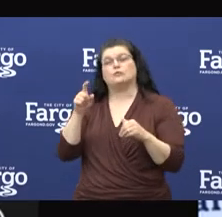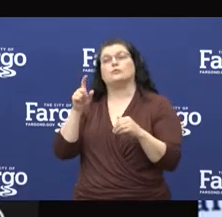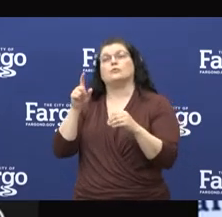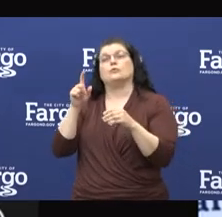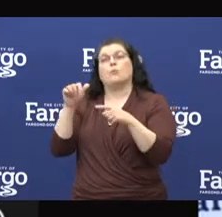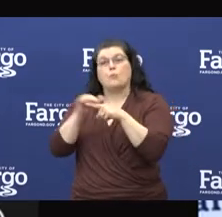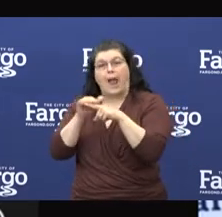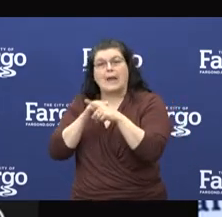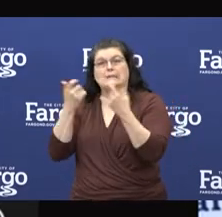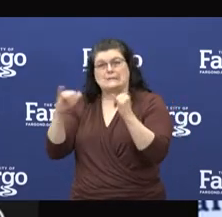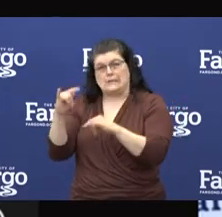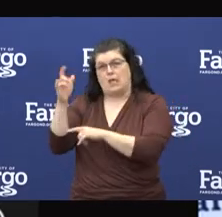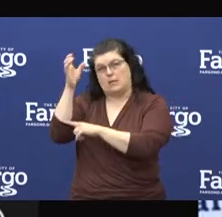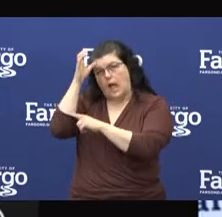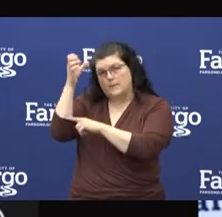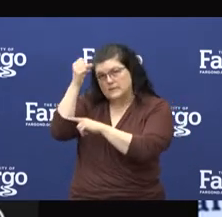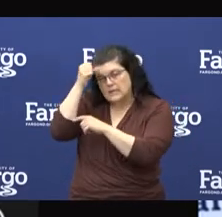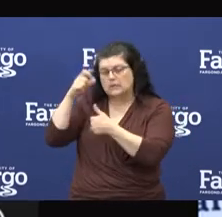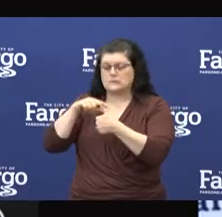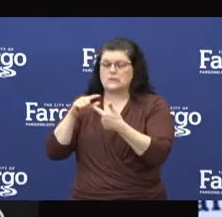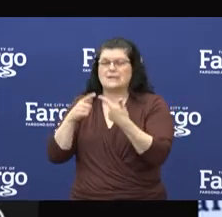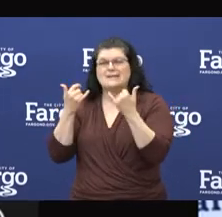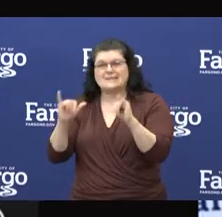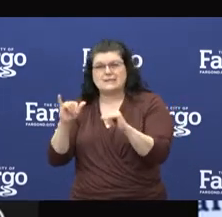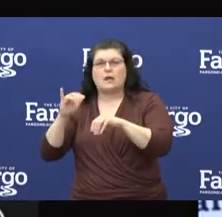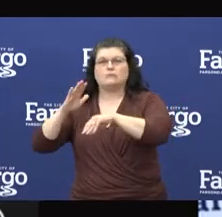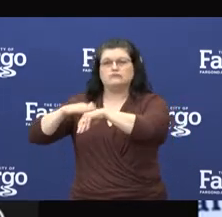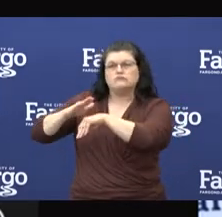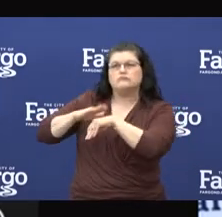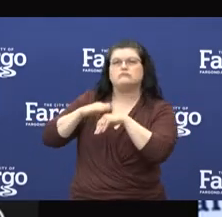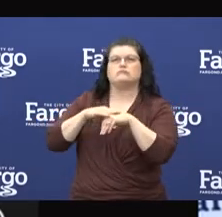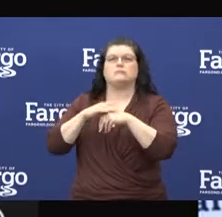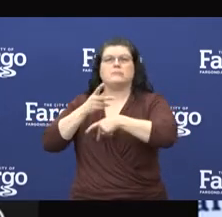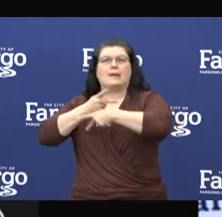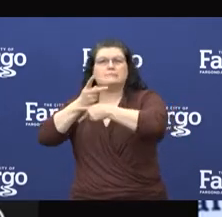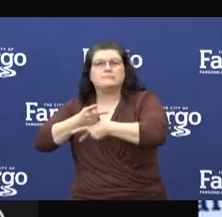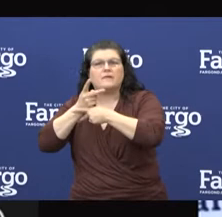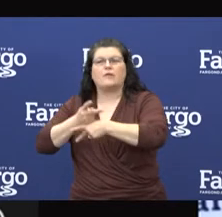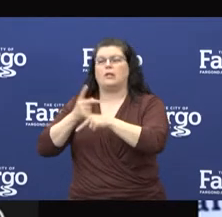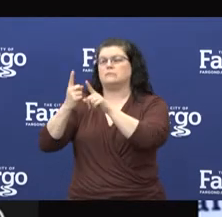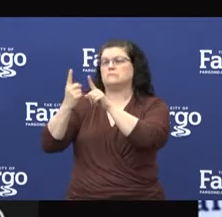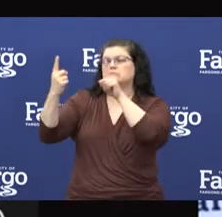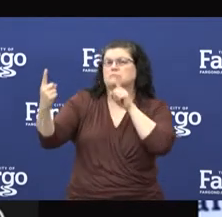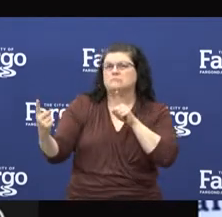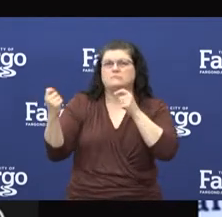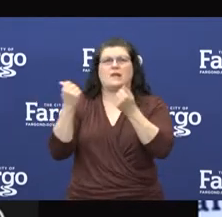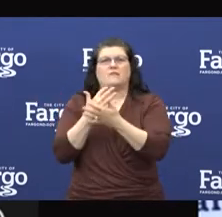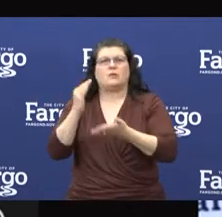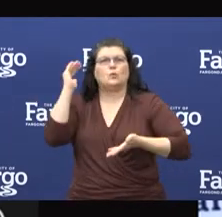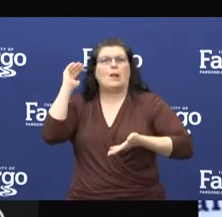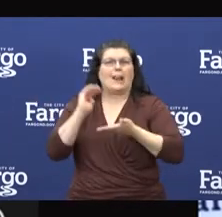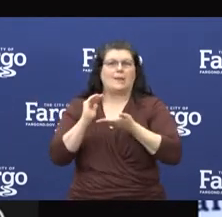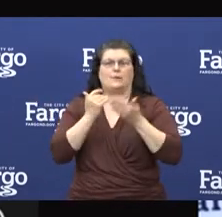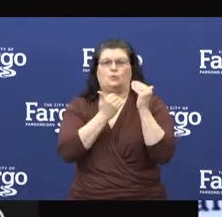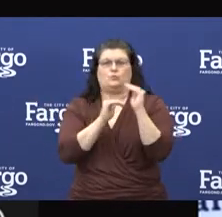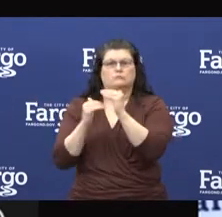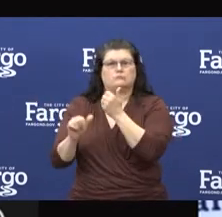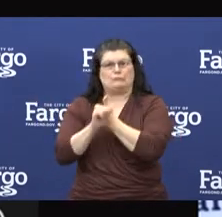be vigilant with those prevention efforts we've learned over the past 9 weeks and to recognize our risk factors and how to minimize